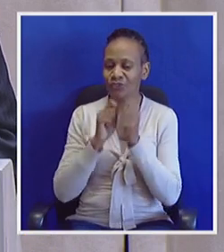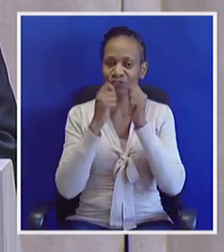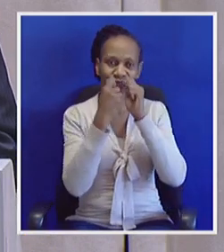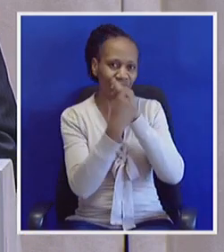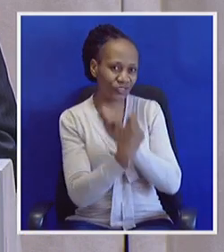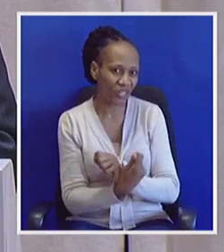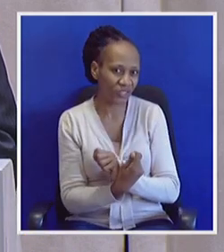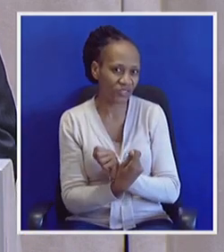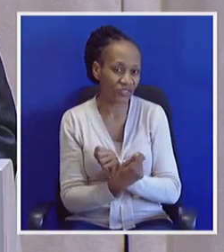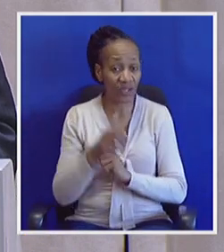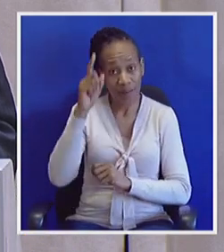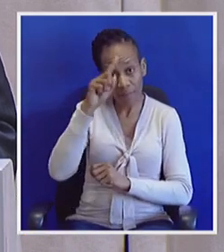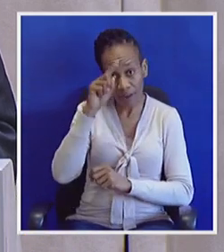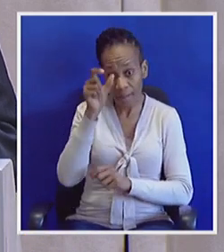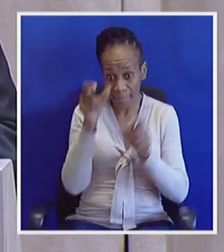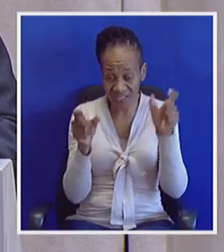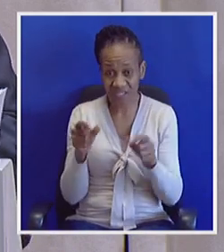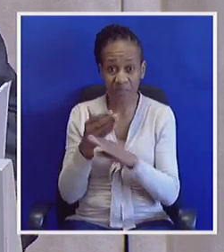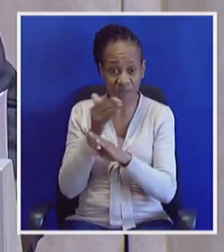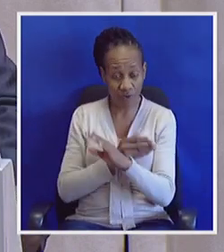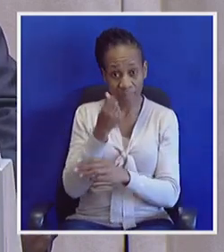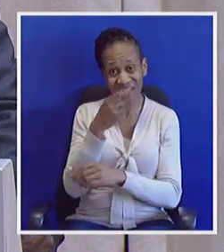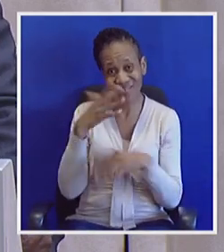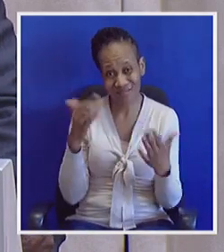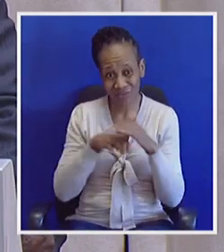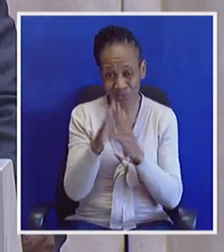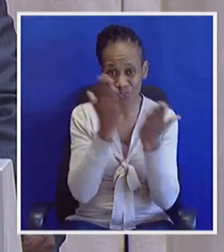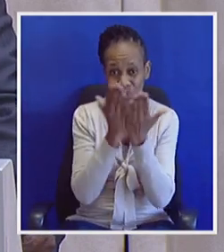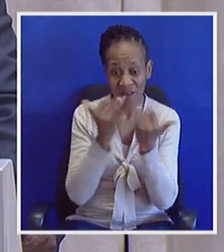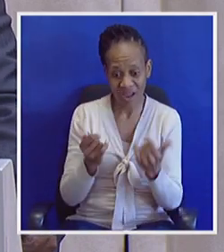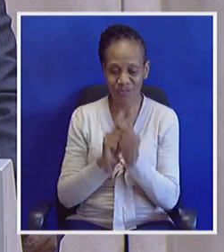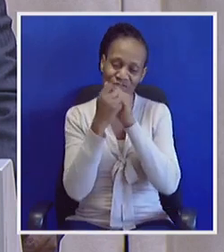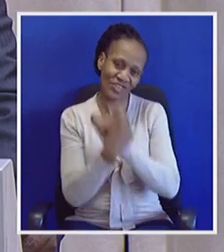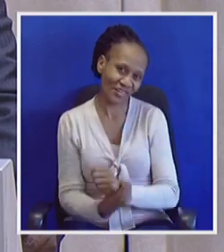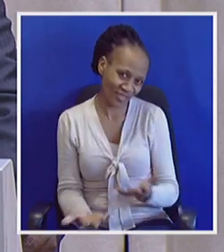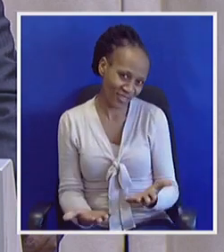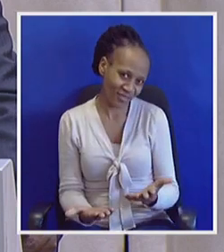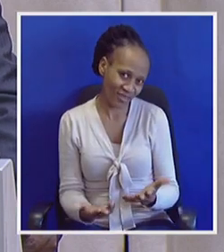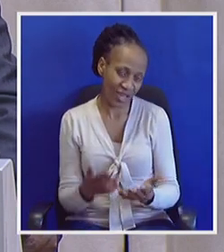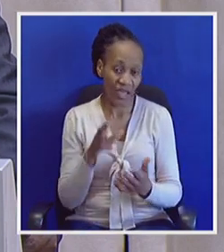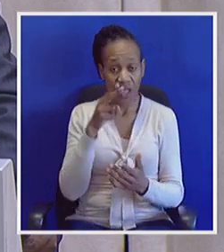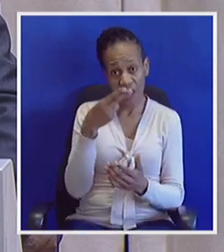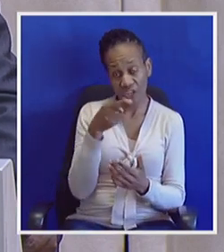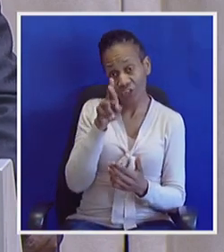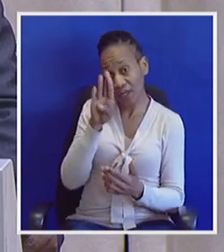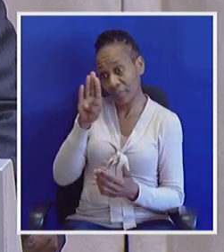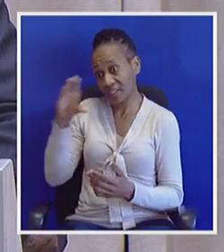emerging African researchers due to financial challenges. Now, we as the HRDC